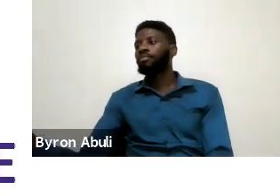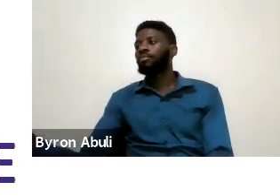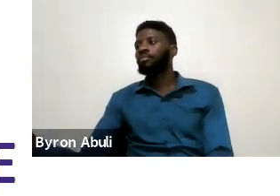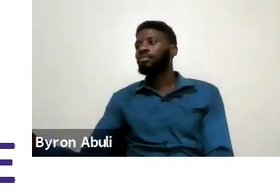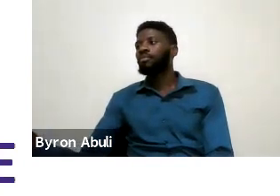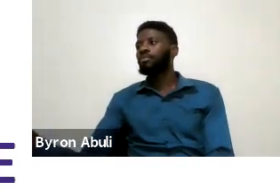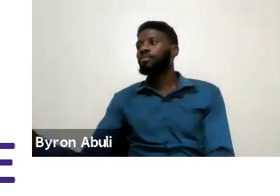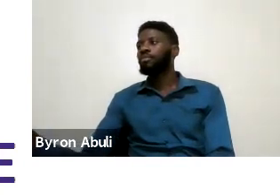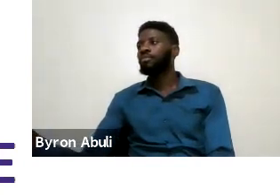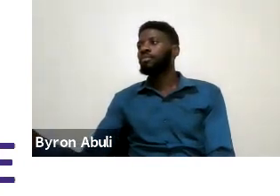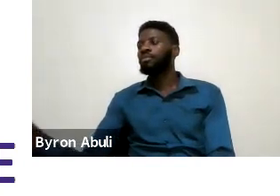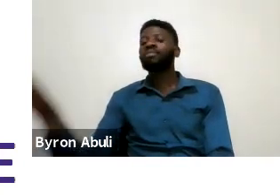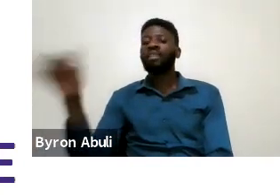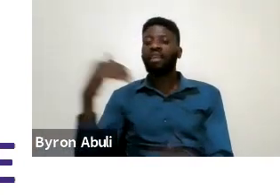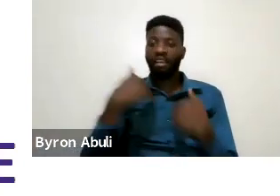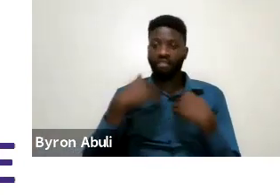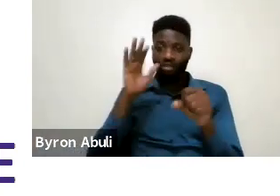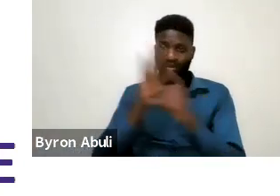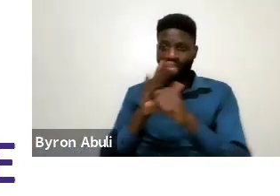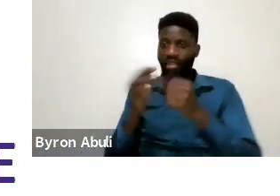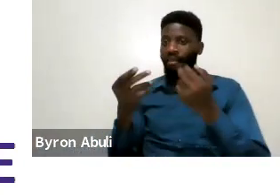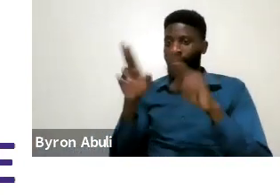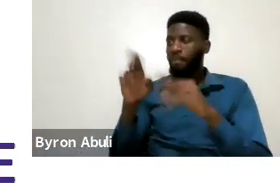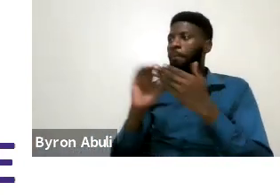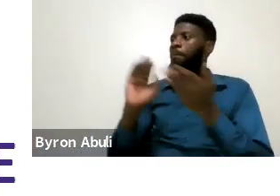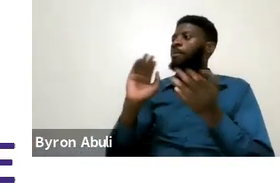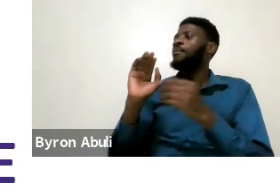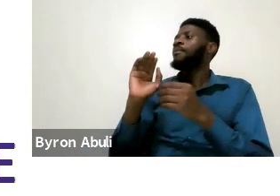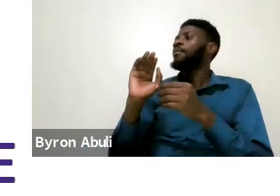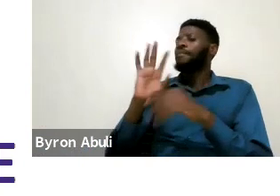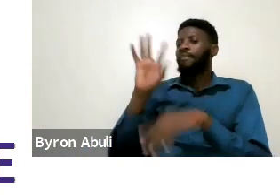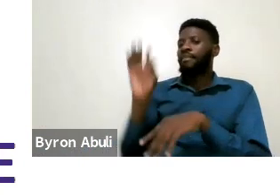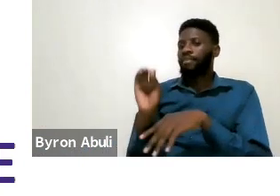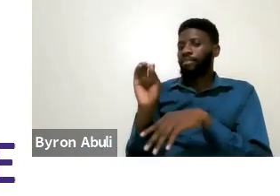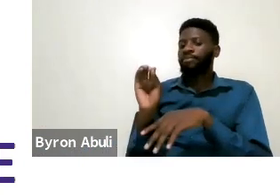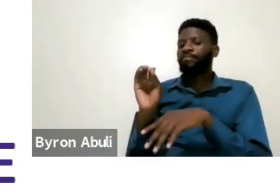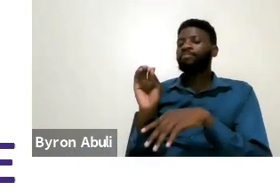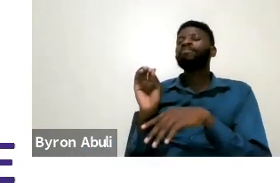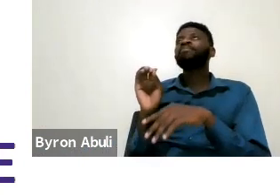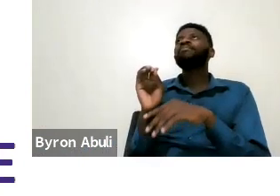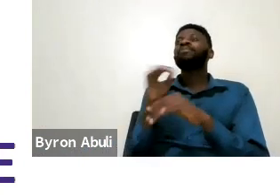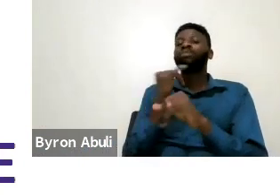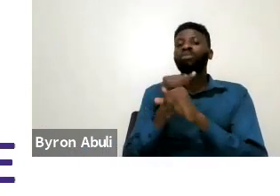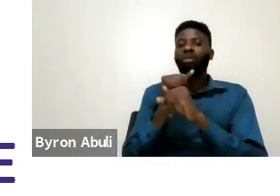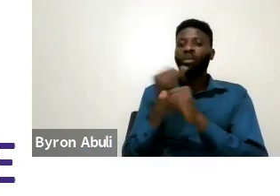of that happening, especially in Kenya, in Africa, in terms of job value, whereby when